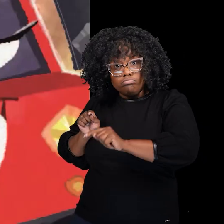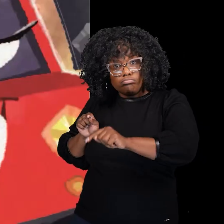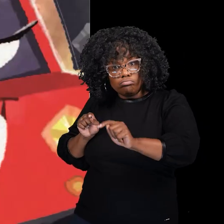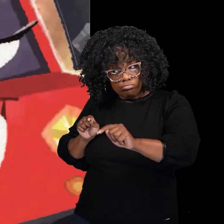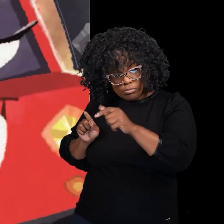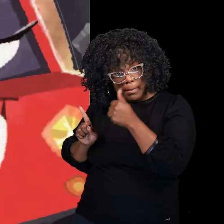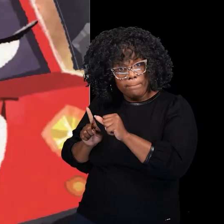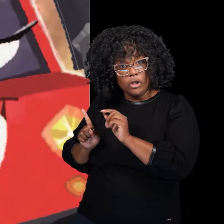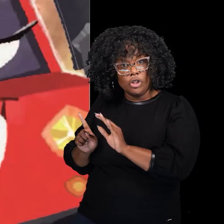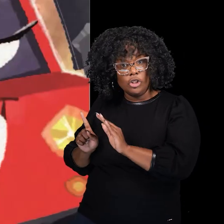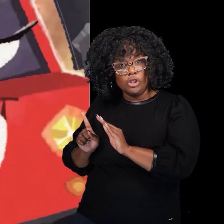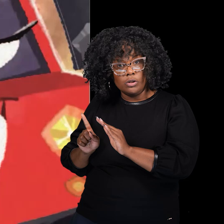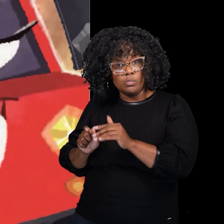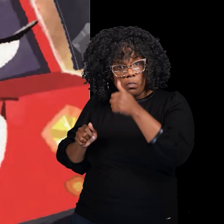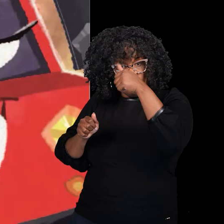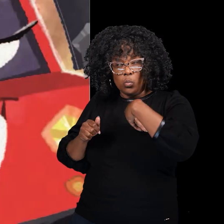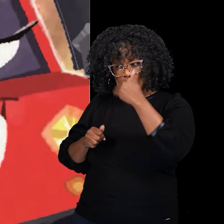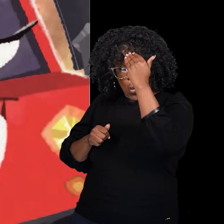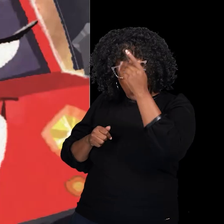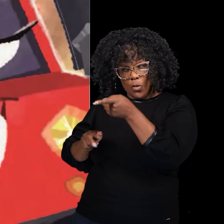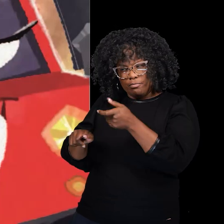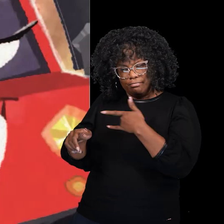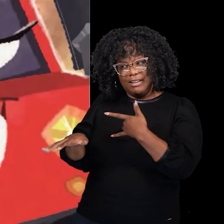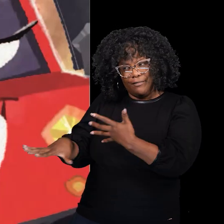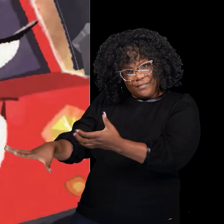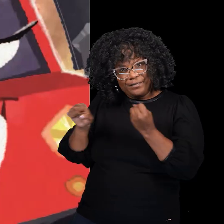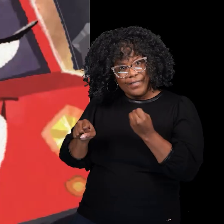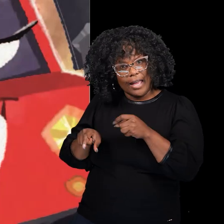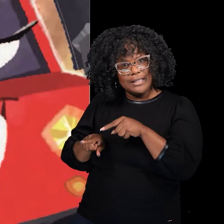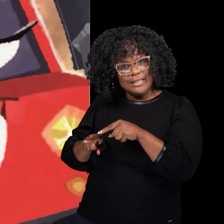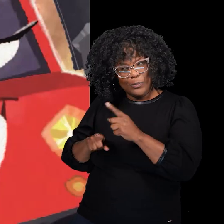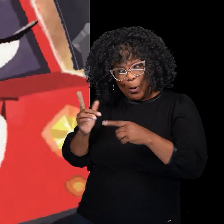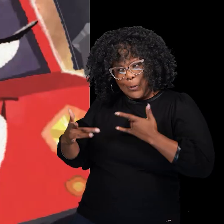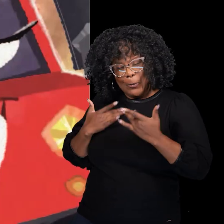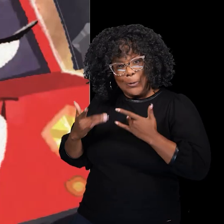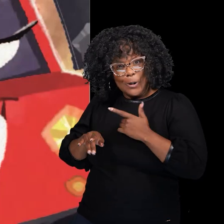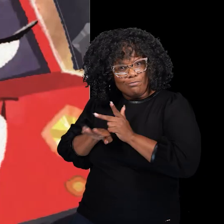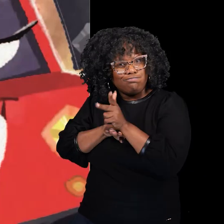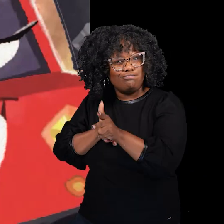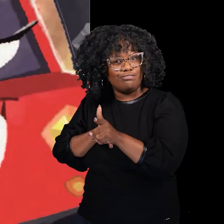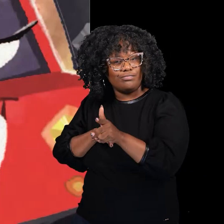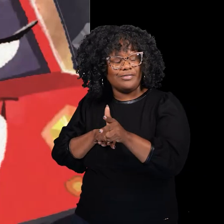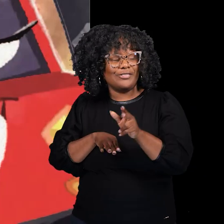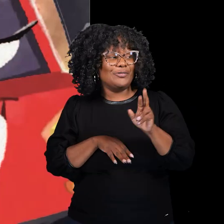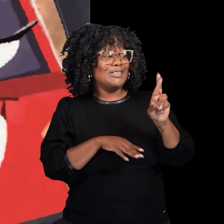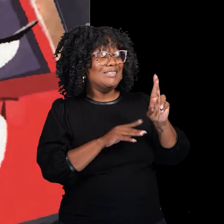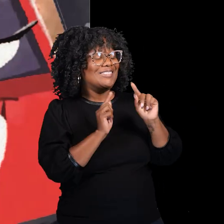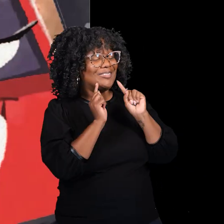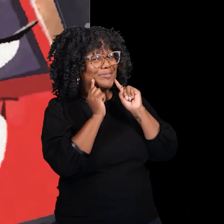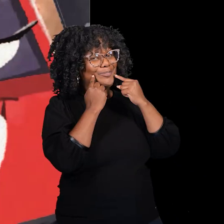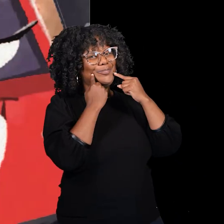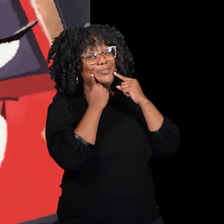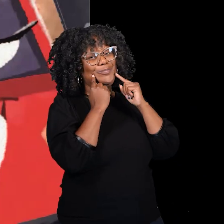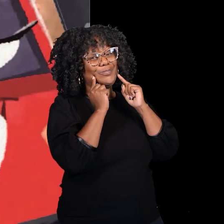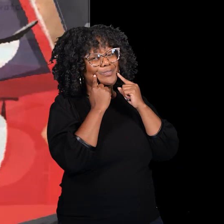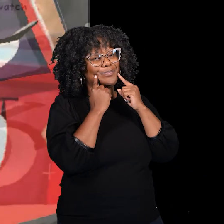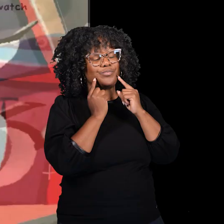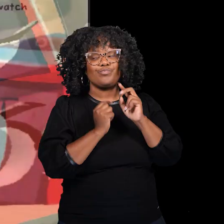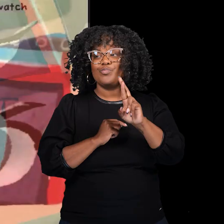checkpoint, says Scout. We both know how you drive a bit too fast when you get excited. Ruby